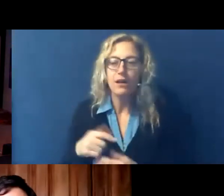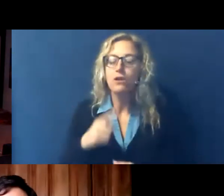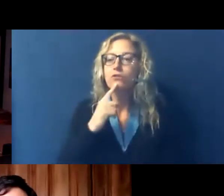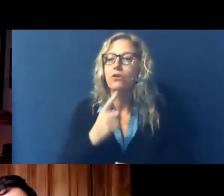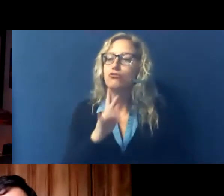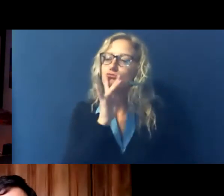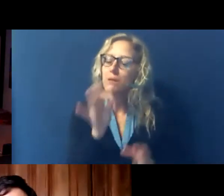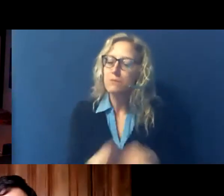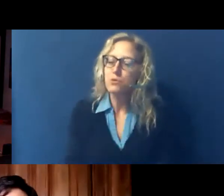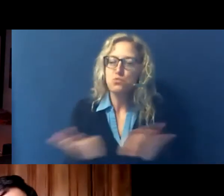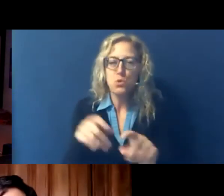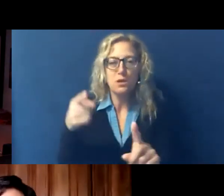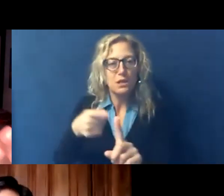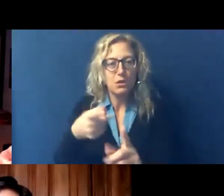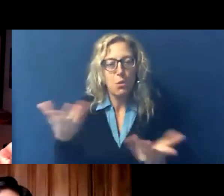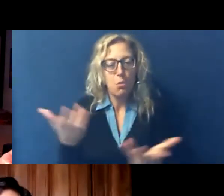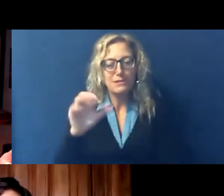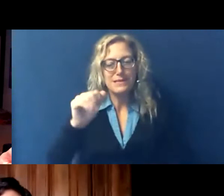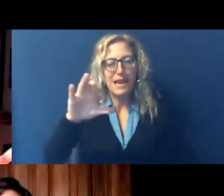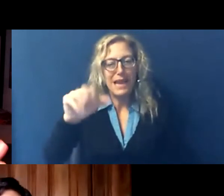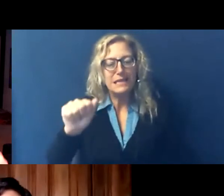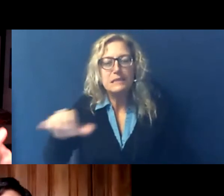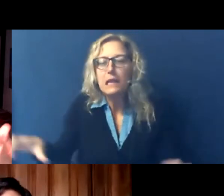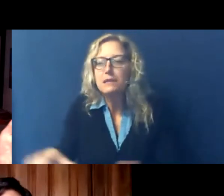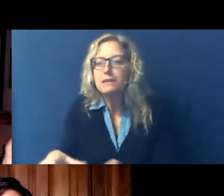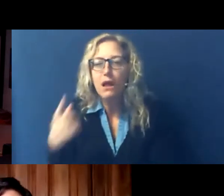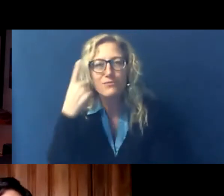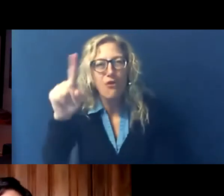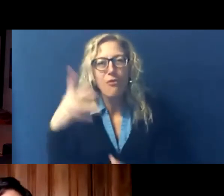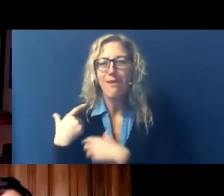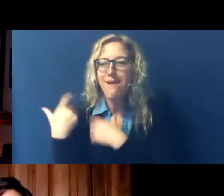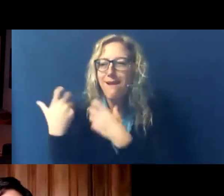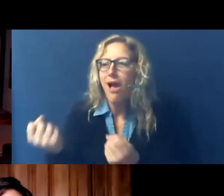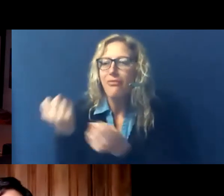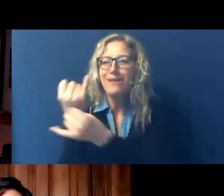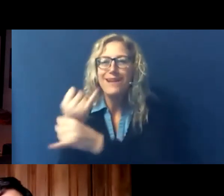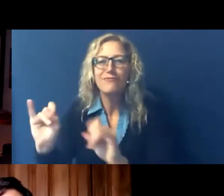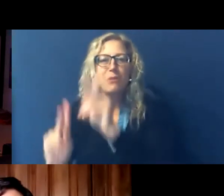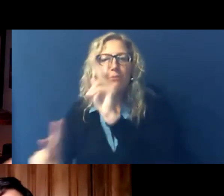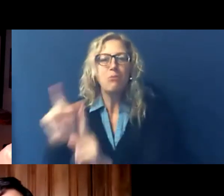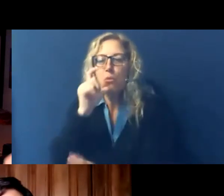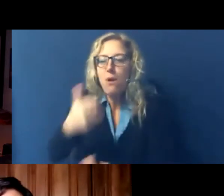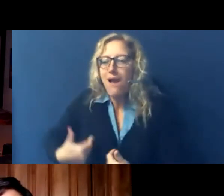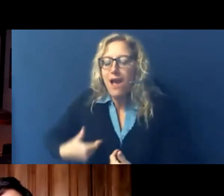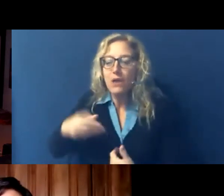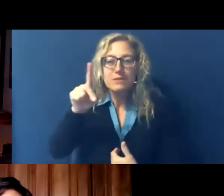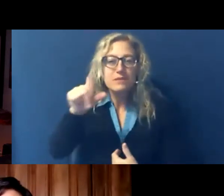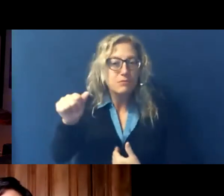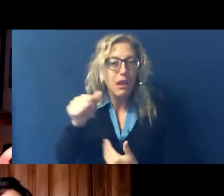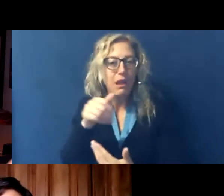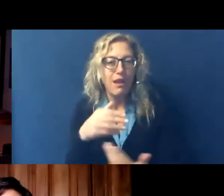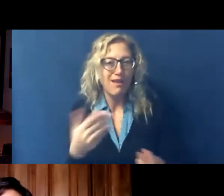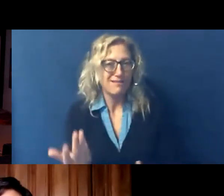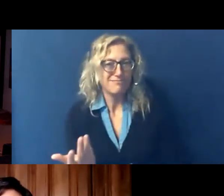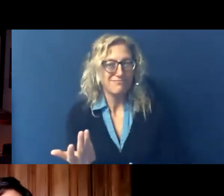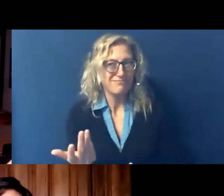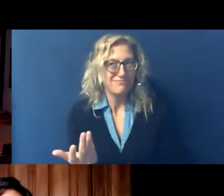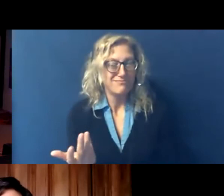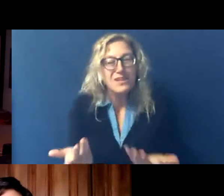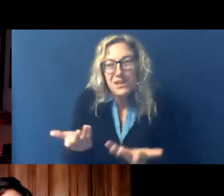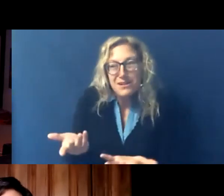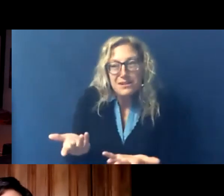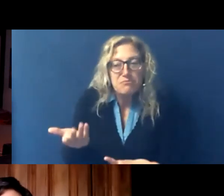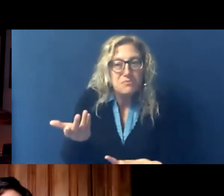importance of what the ACA does for the health and independence of people with disabilities, and says, you know,